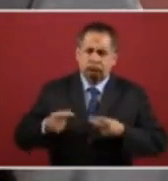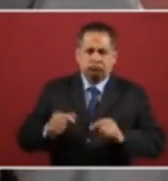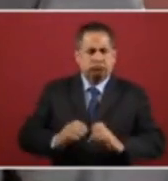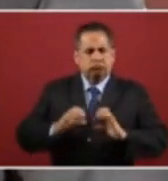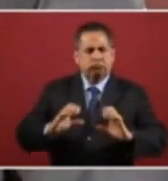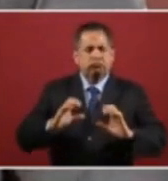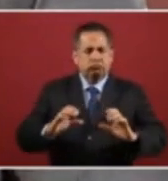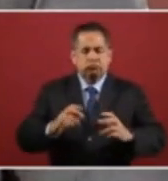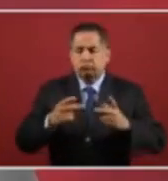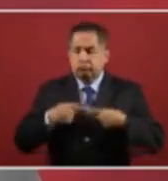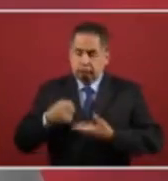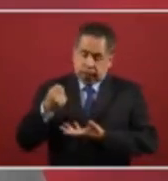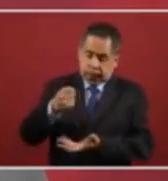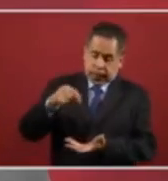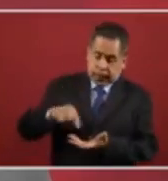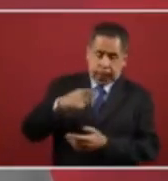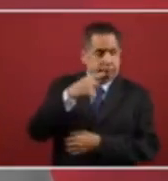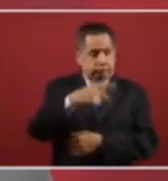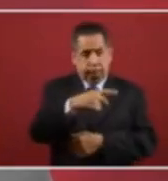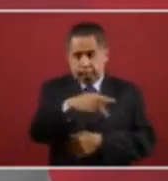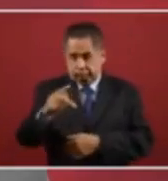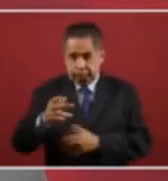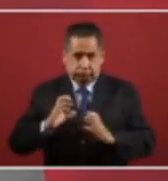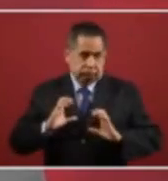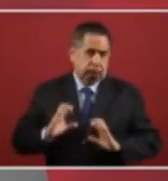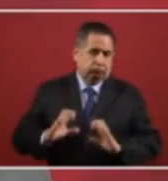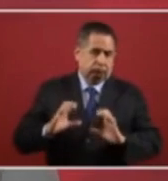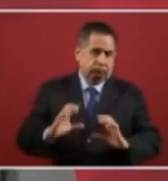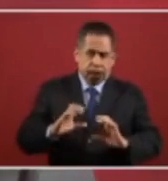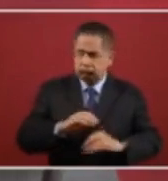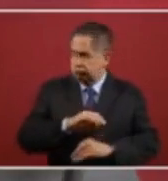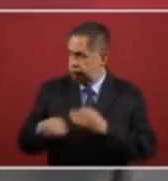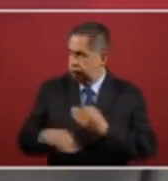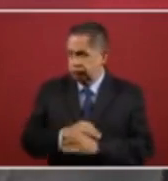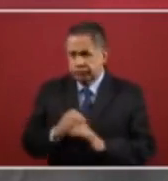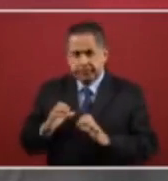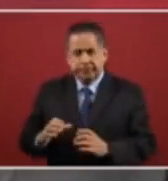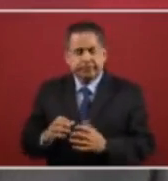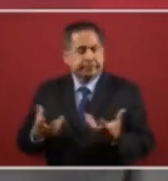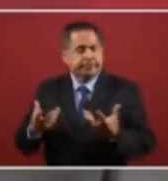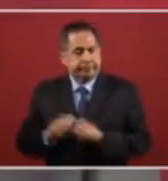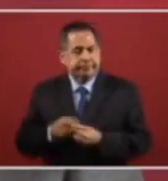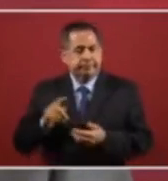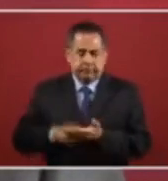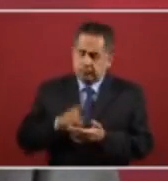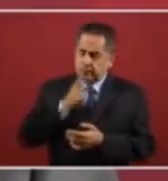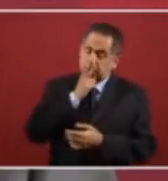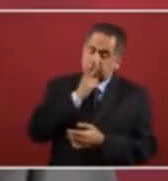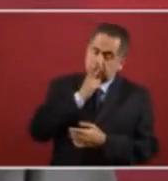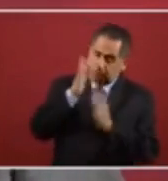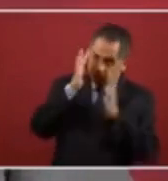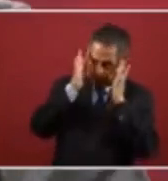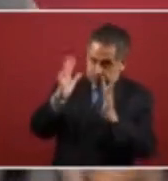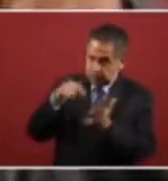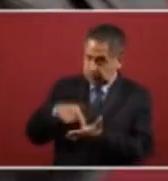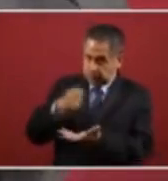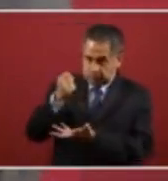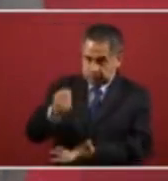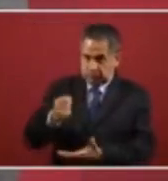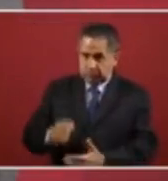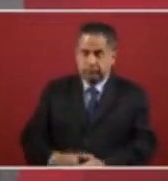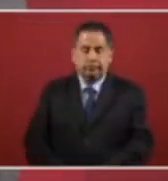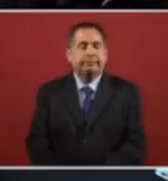to be careful with the budget of the people, the public budget,